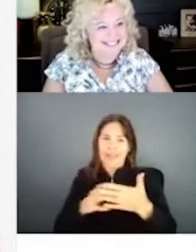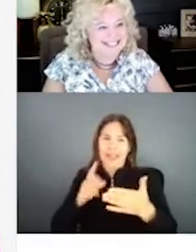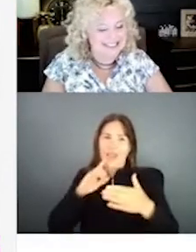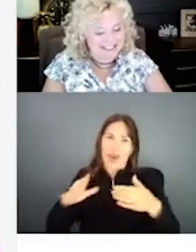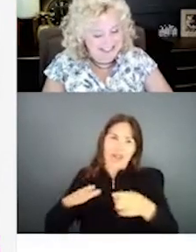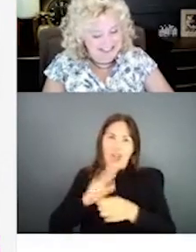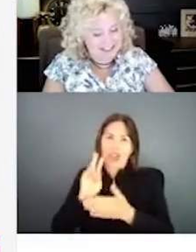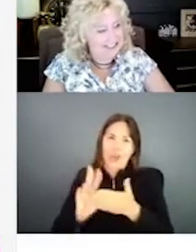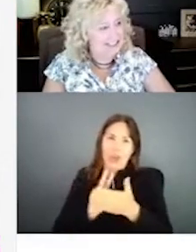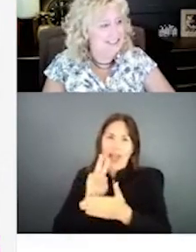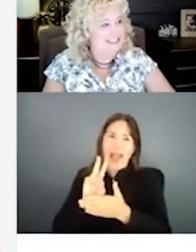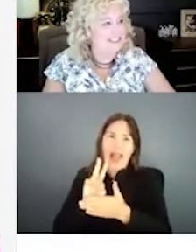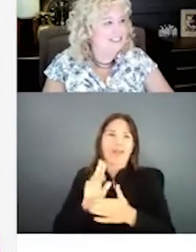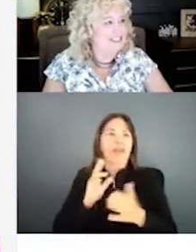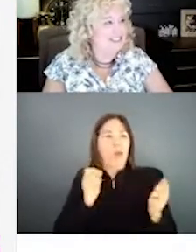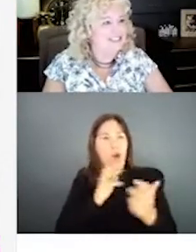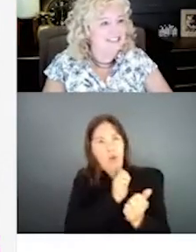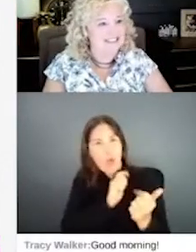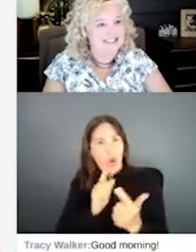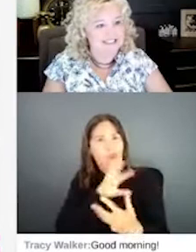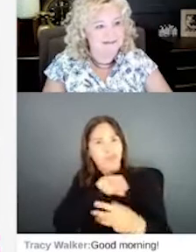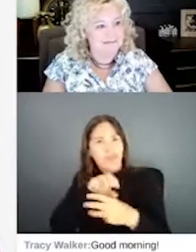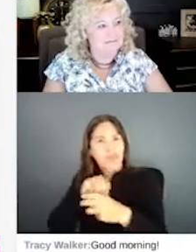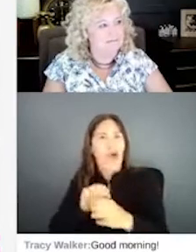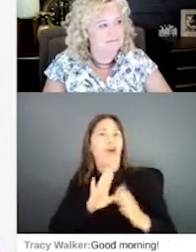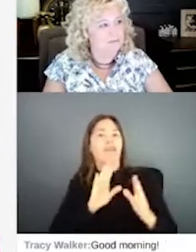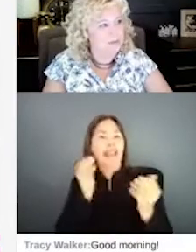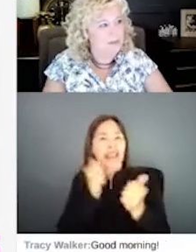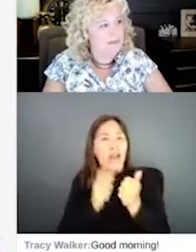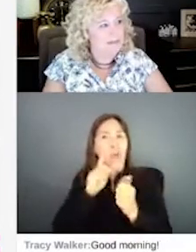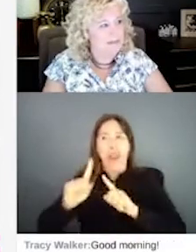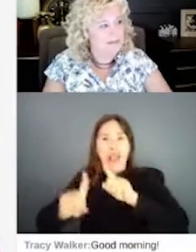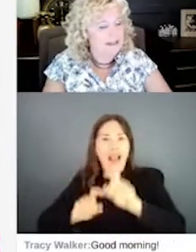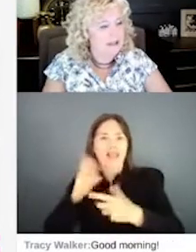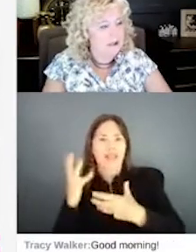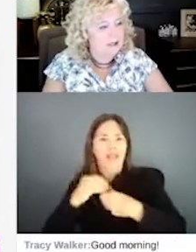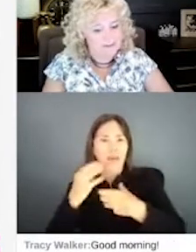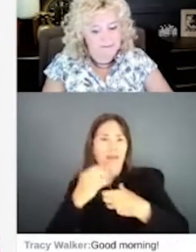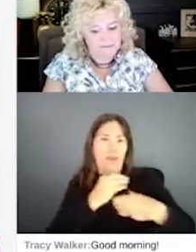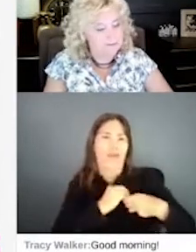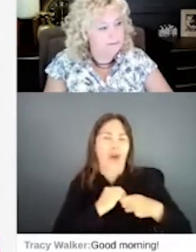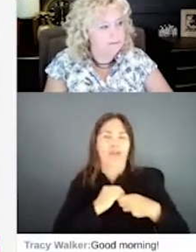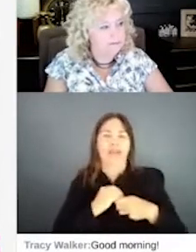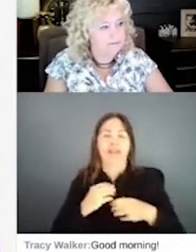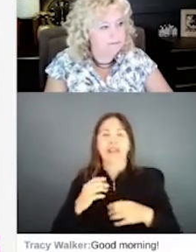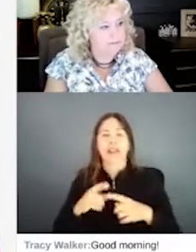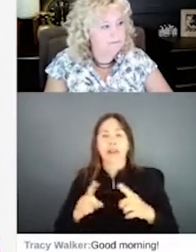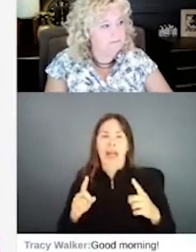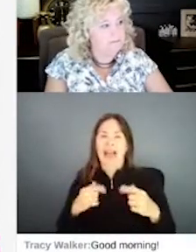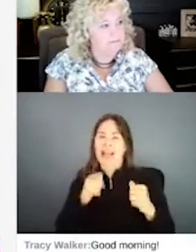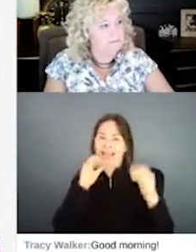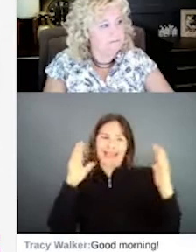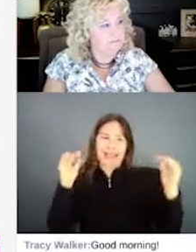that's so everyone can be heard, everyone can offer their best practices or ask any questions. But I'm not necessarily anticipating